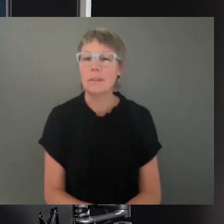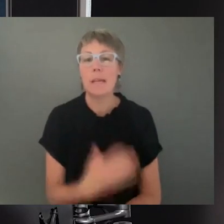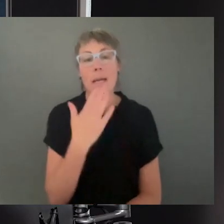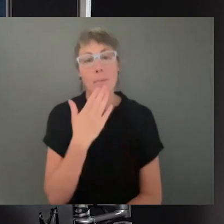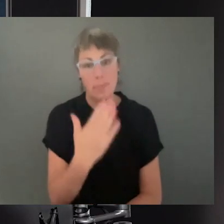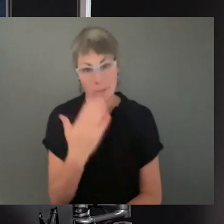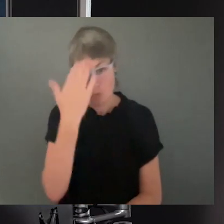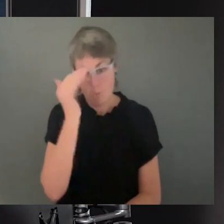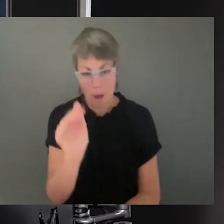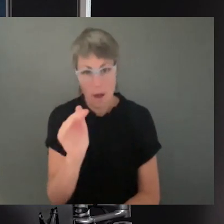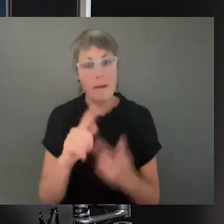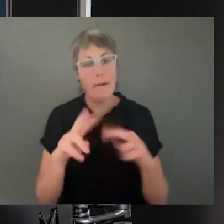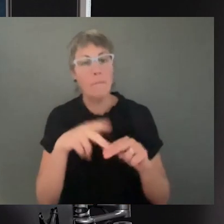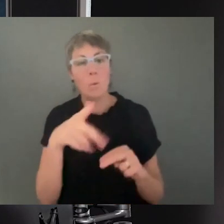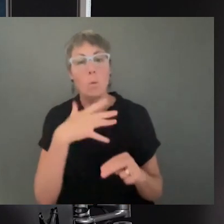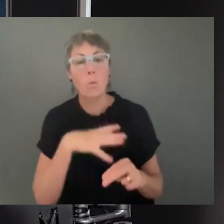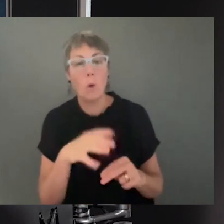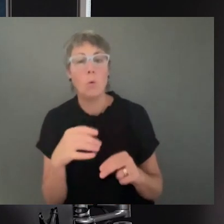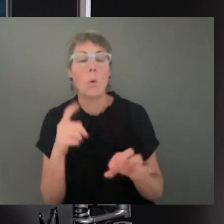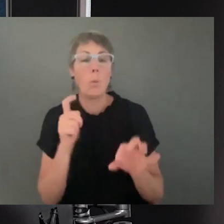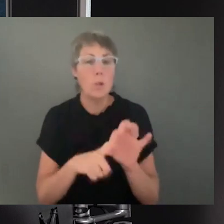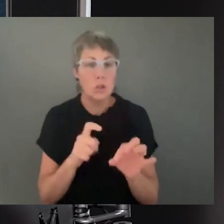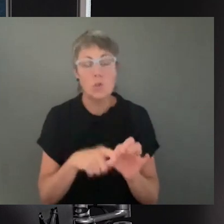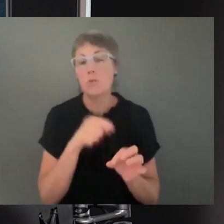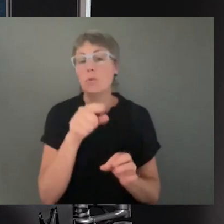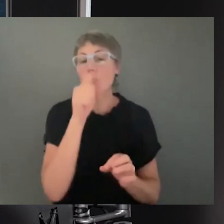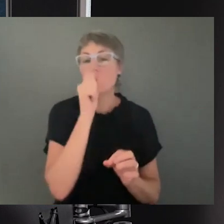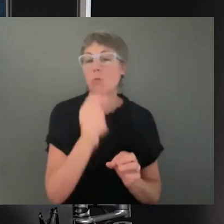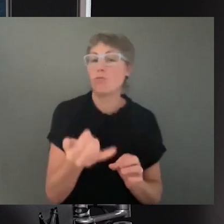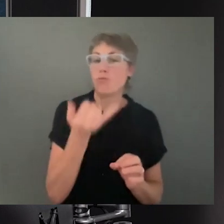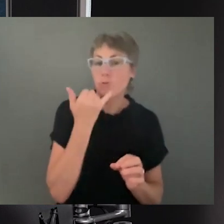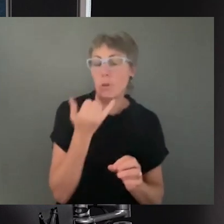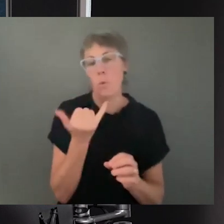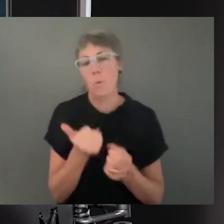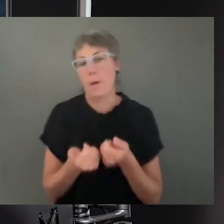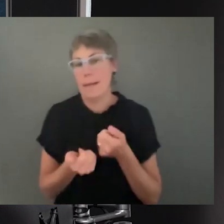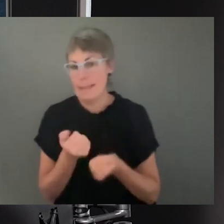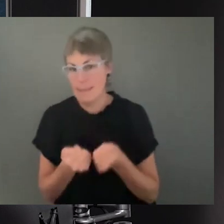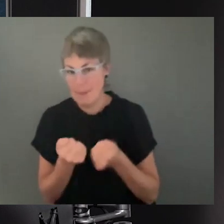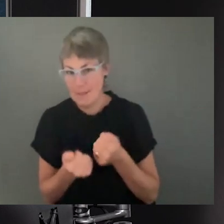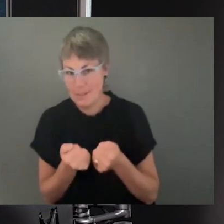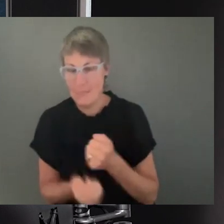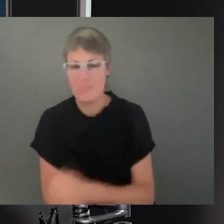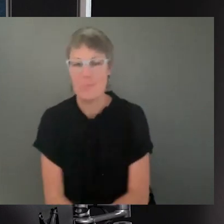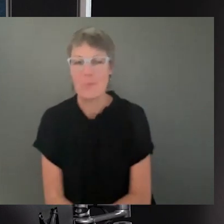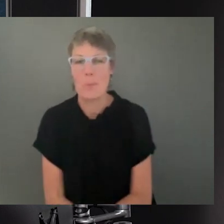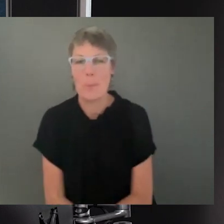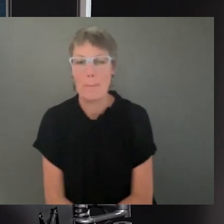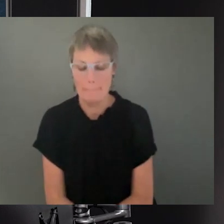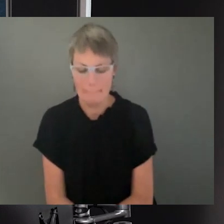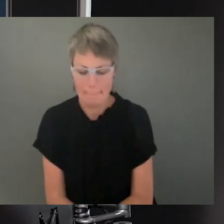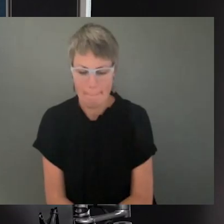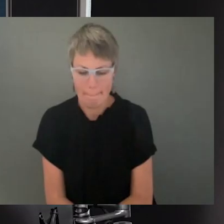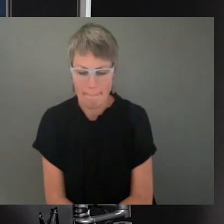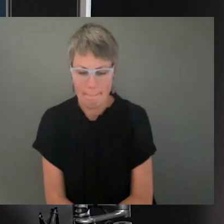That's the number if you would like to call. 1300 630 222, or text on 0487 993